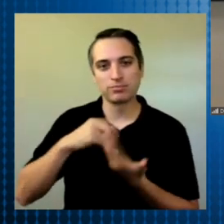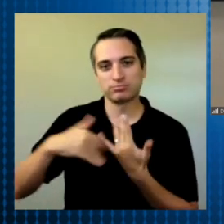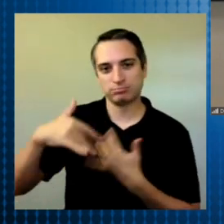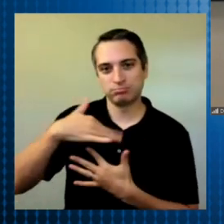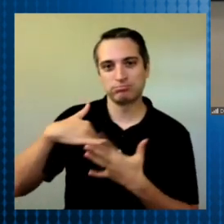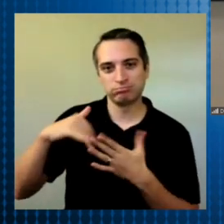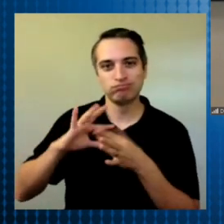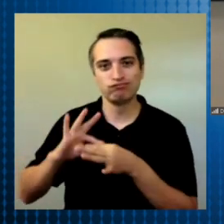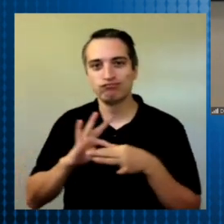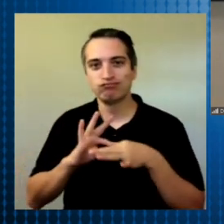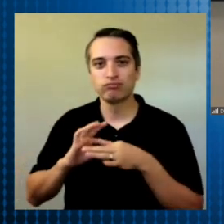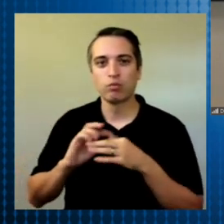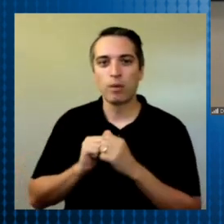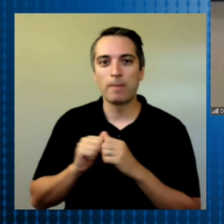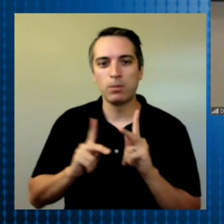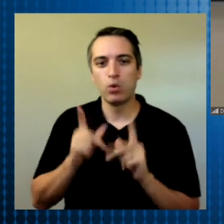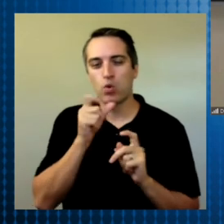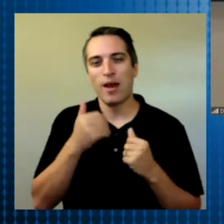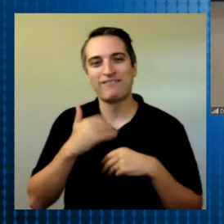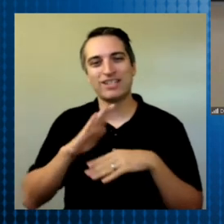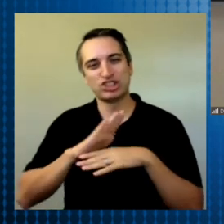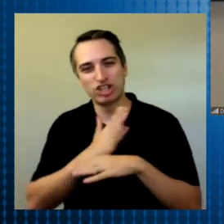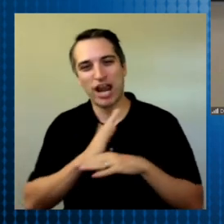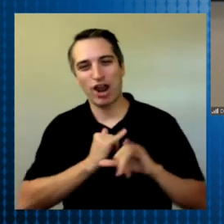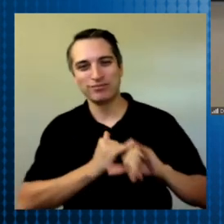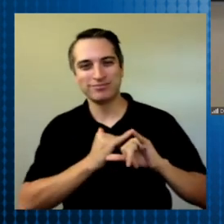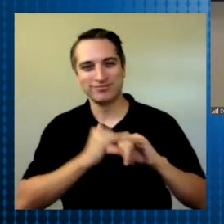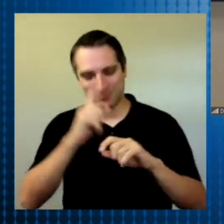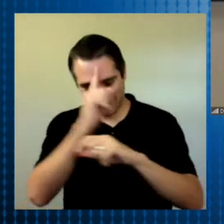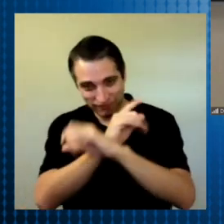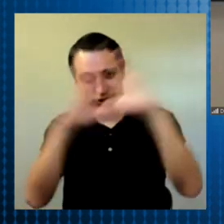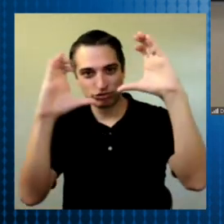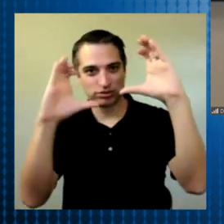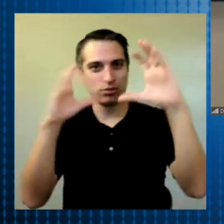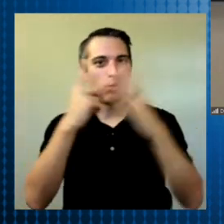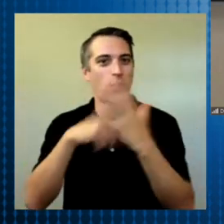have a shared vision about what they want to be and become in life.